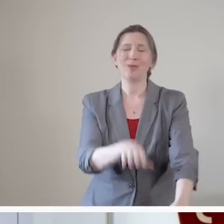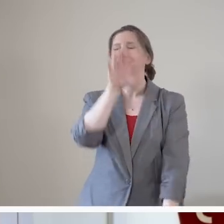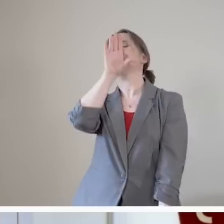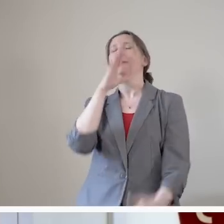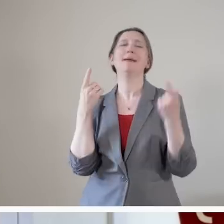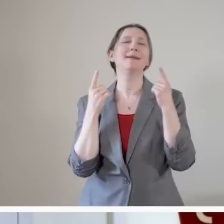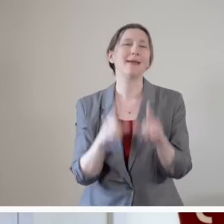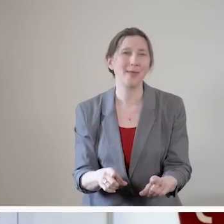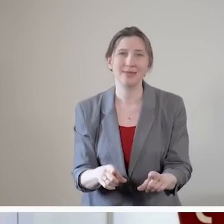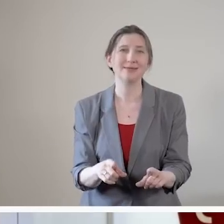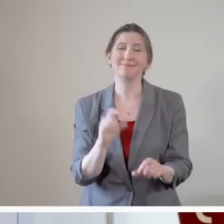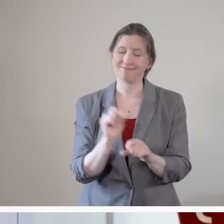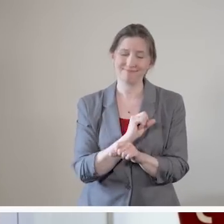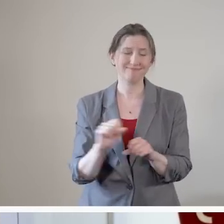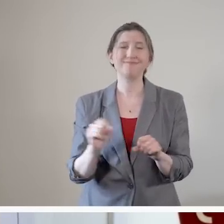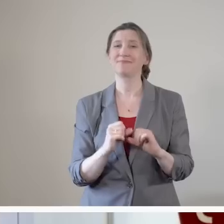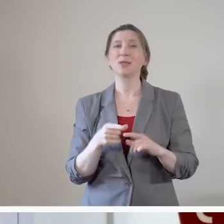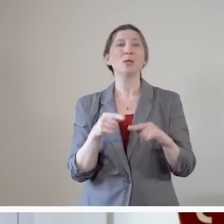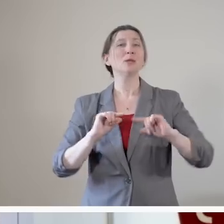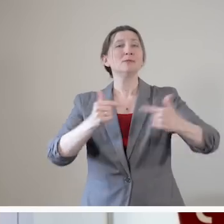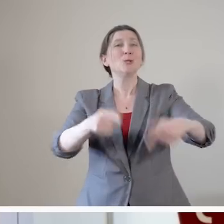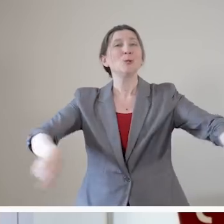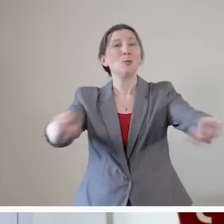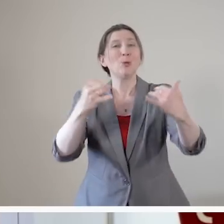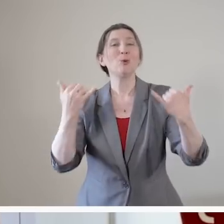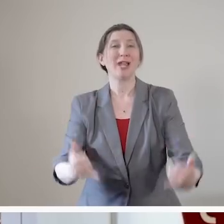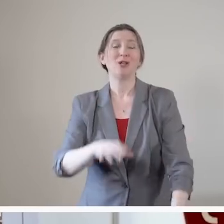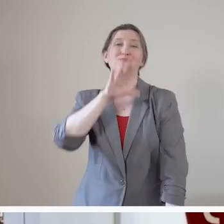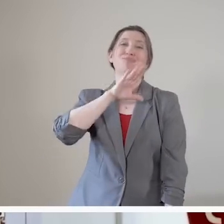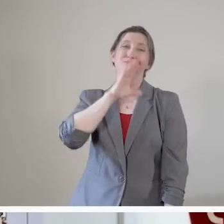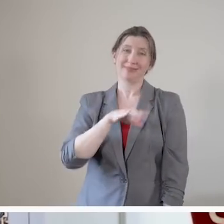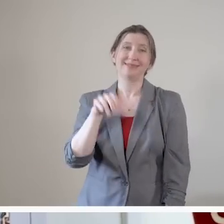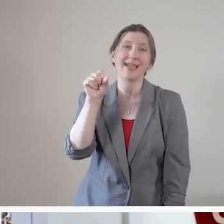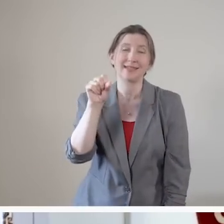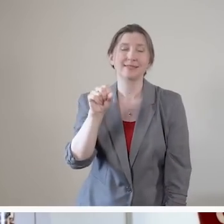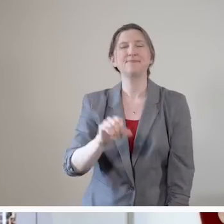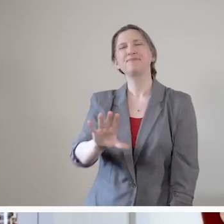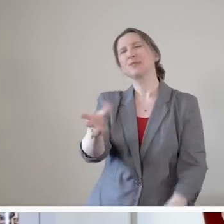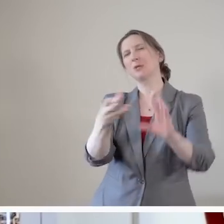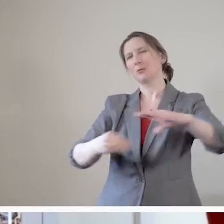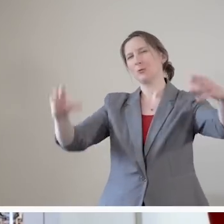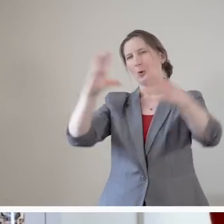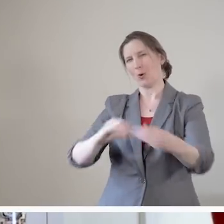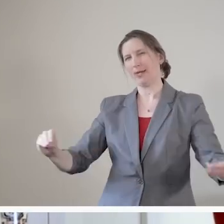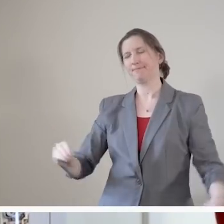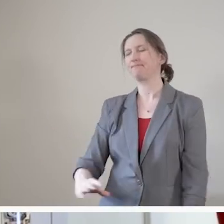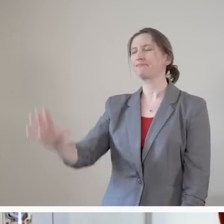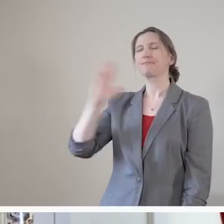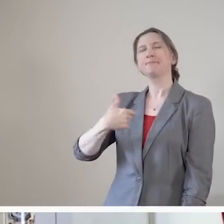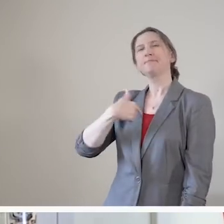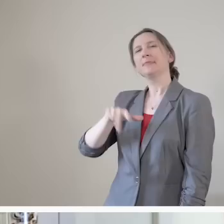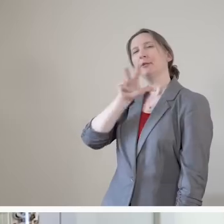do. They're happening to all you guys right now. When I was in my early 30s, I was in love with a woman